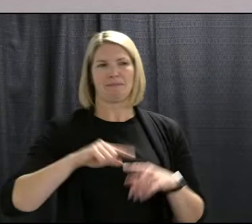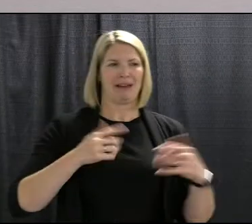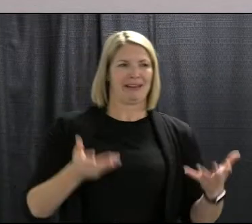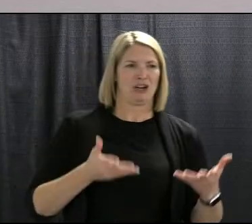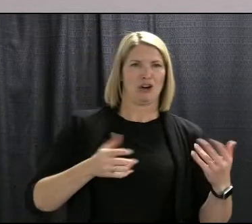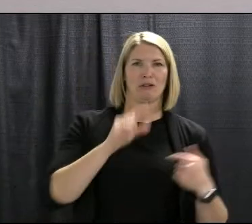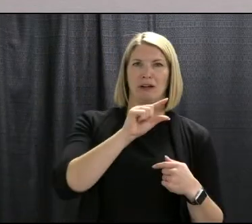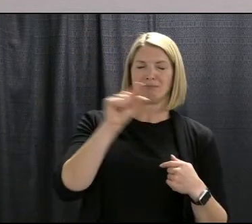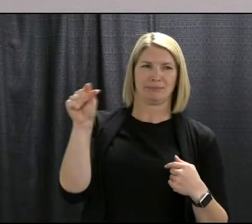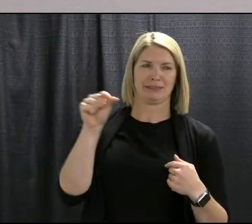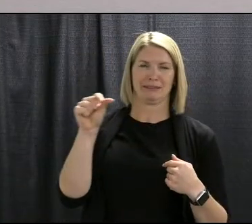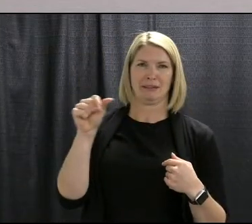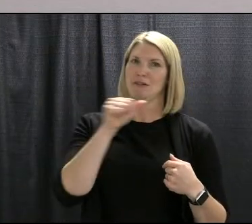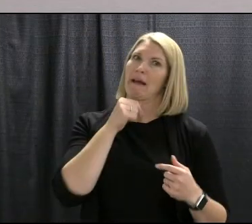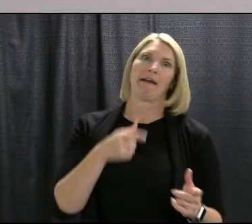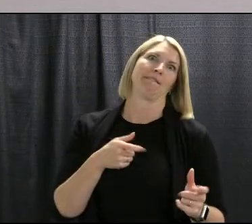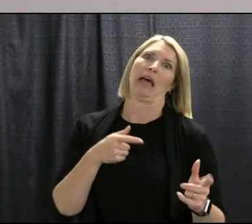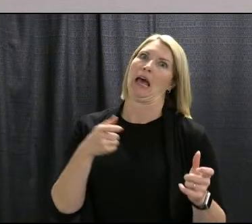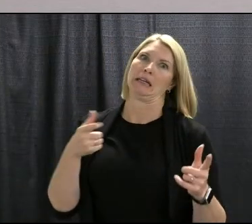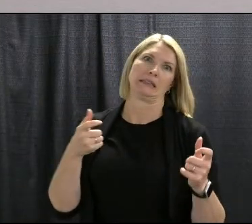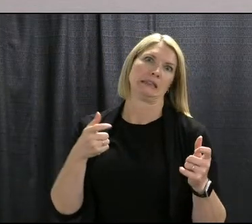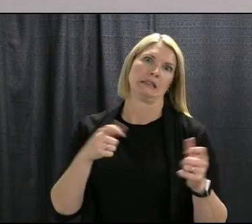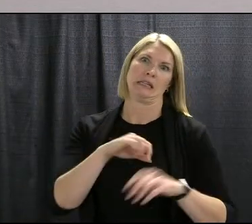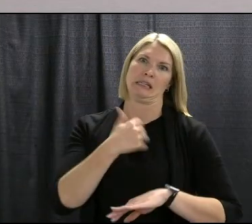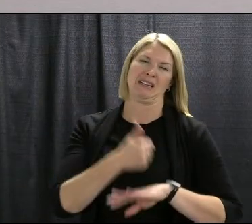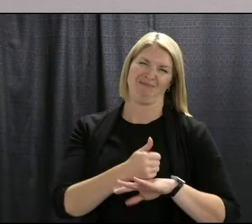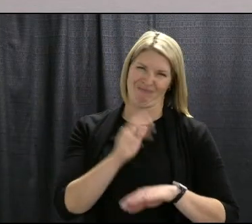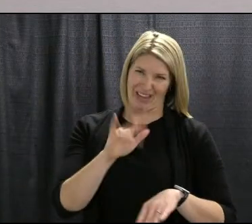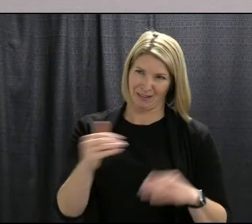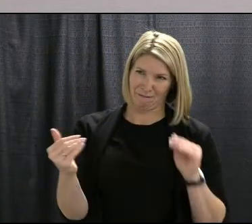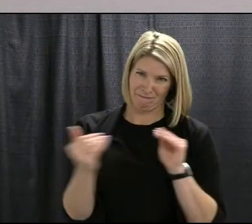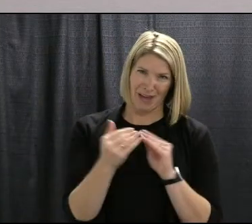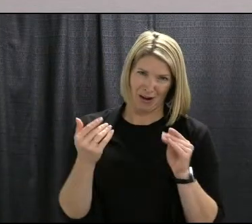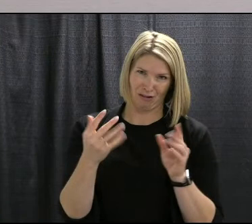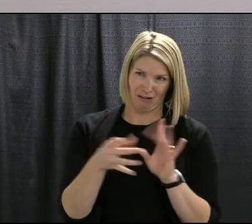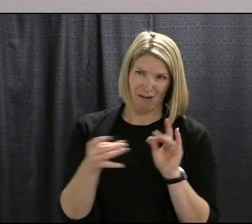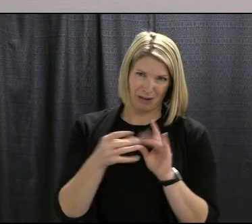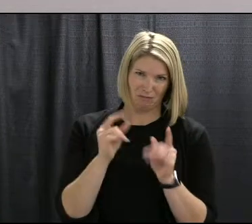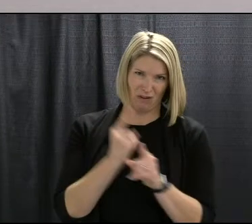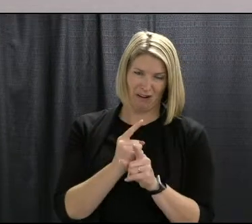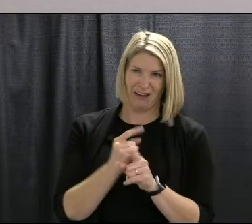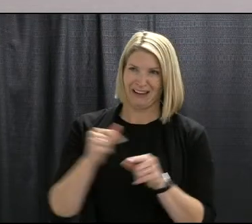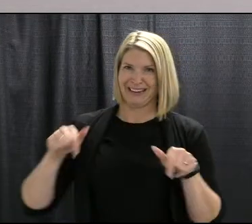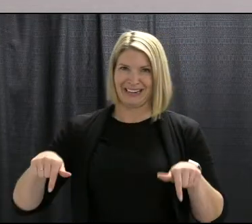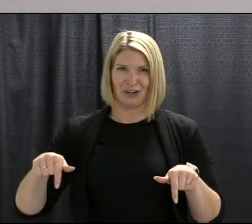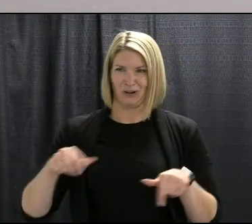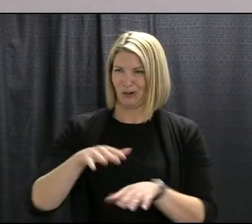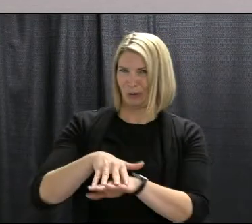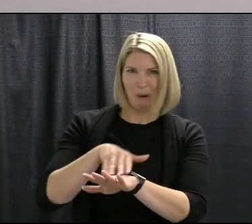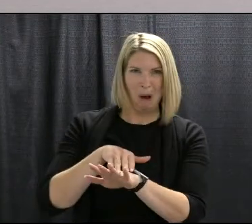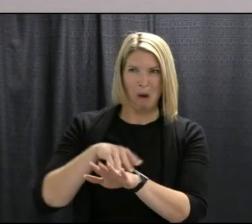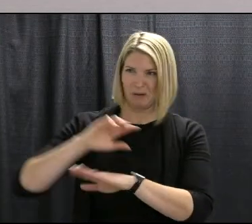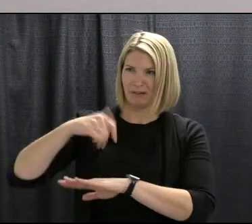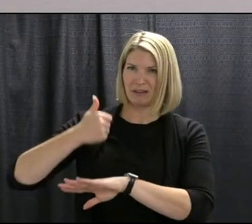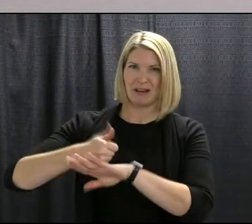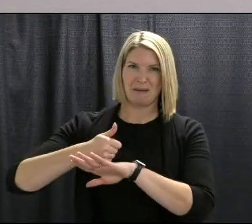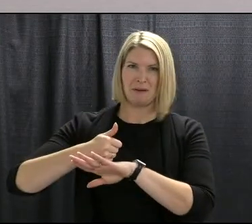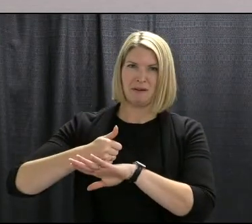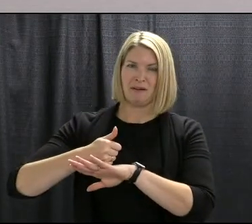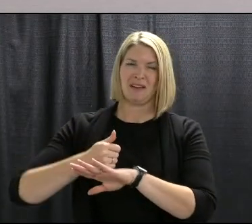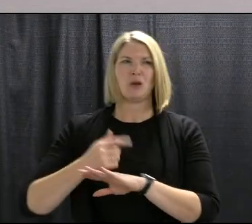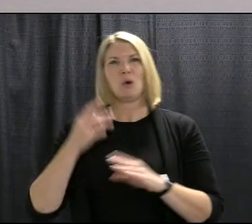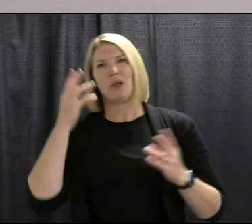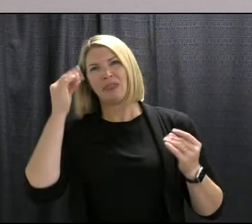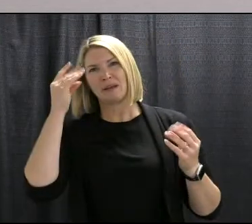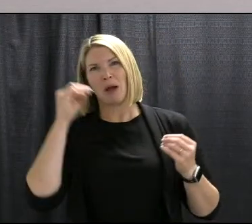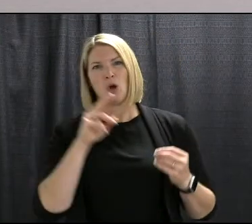going at doesn't seem very fast. Is that a fair thing to say, given that the practices that we're adopting when you're talking about Nova